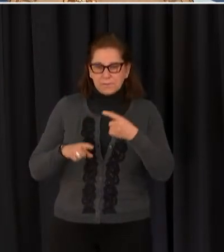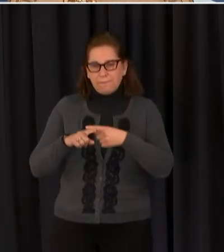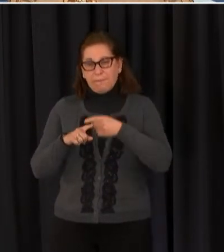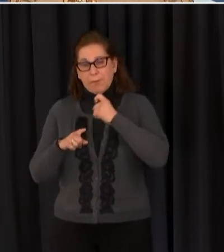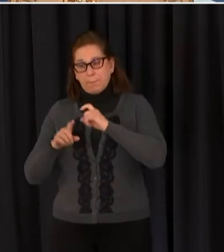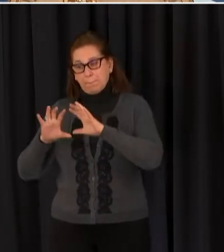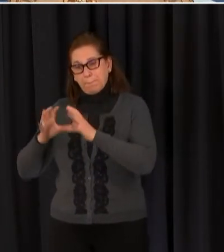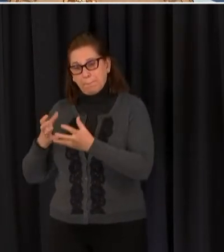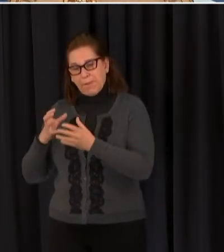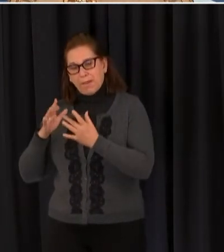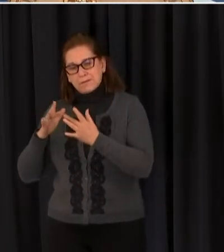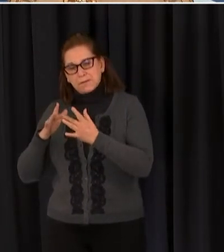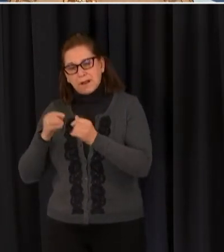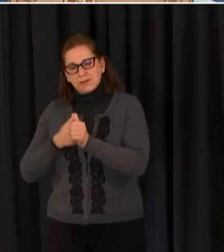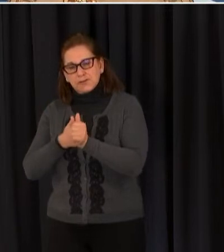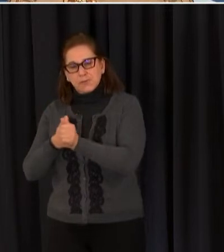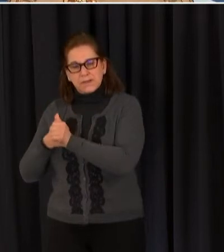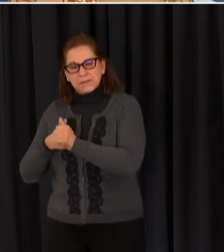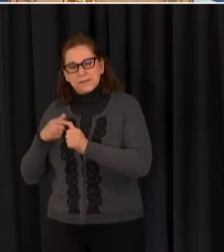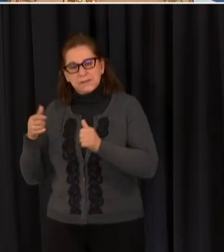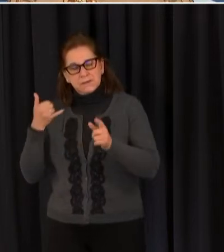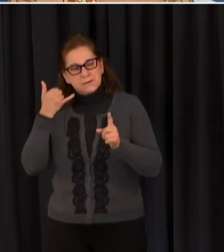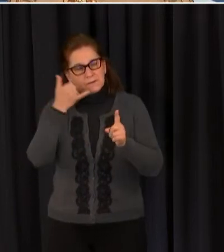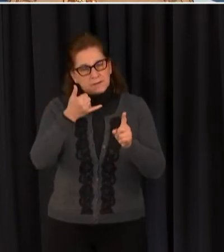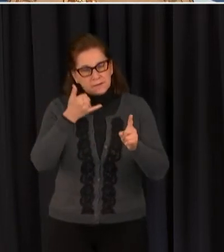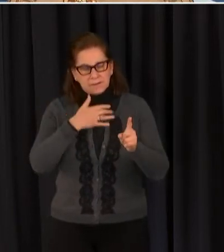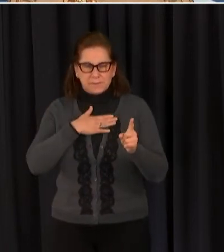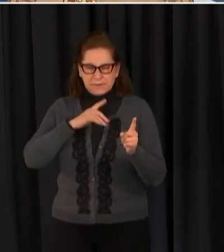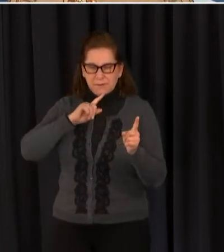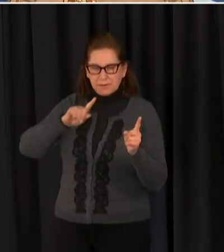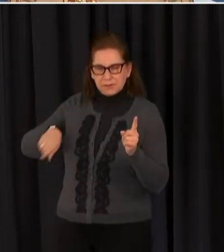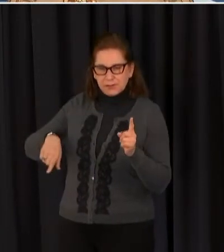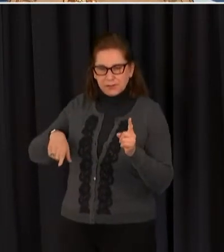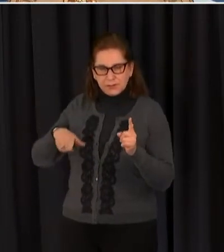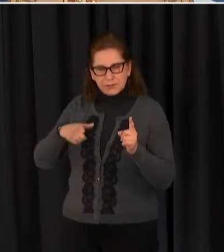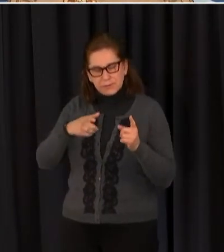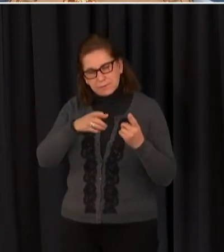comply with all of the requests from DC Health.